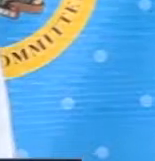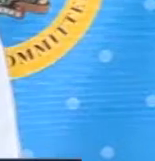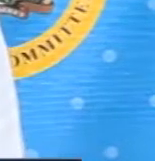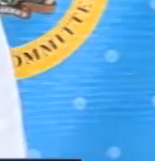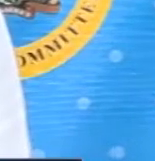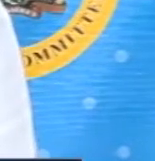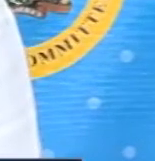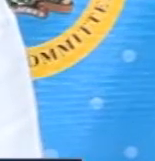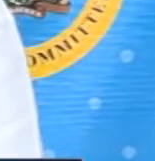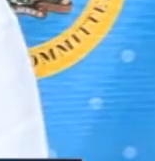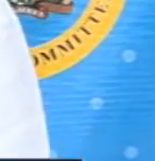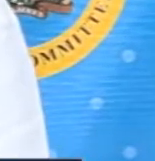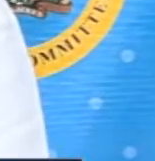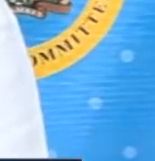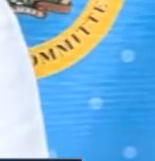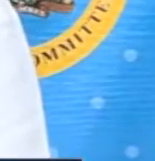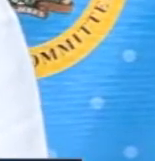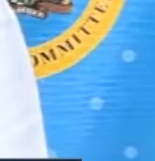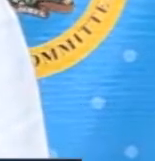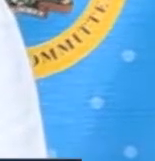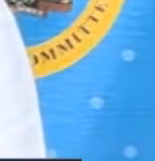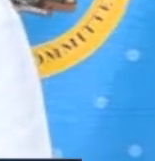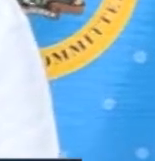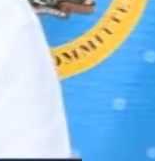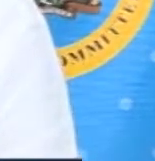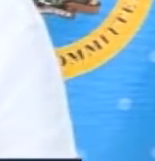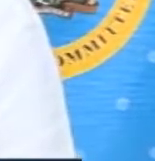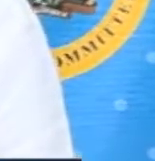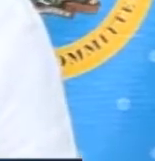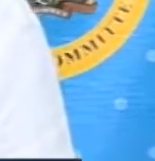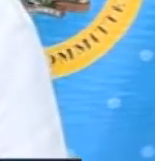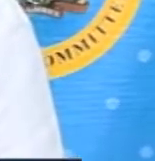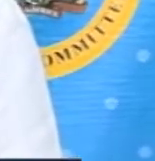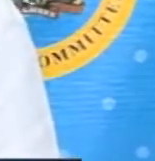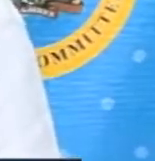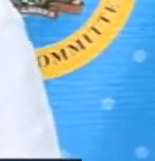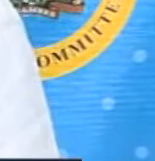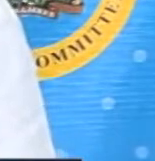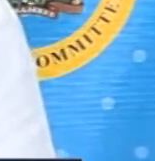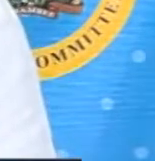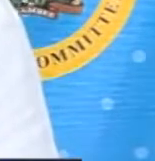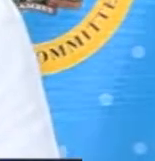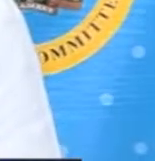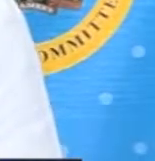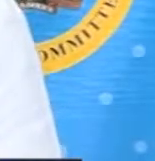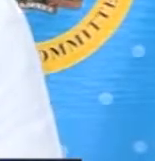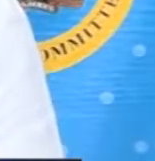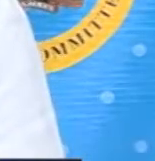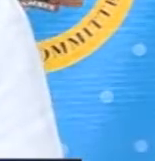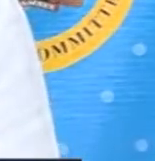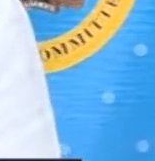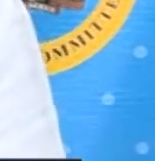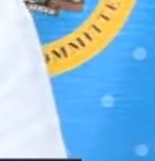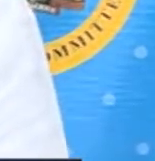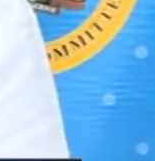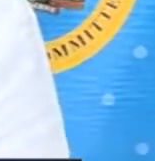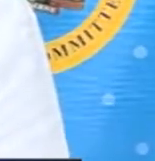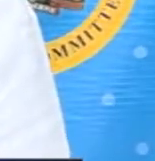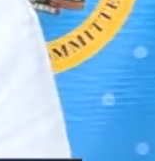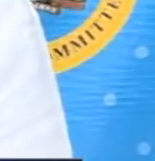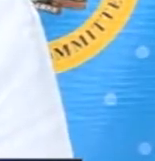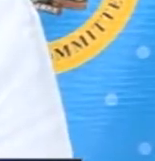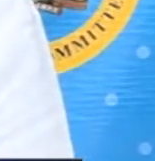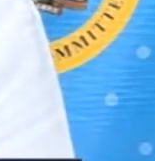We are aware that this year's celebration has been a little different from the previous ones.